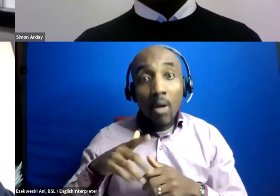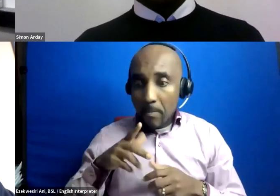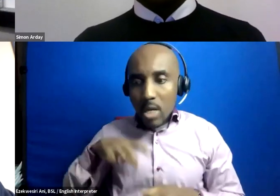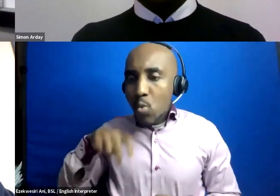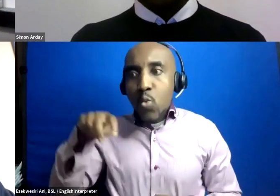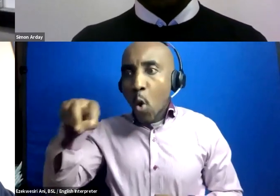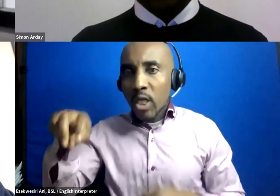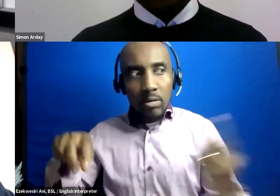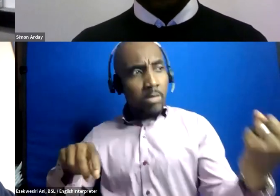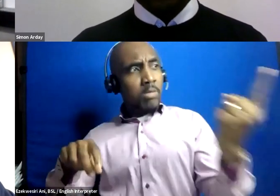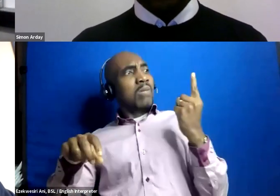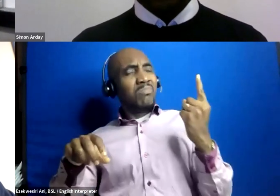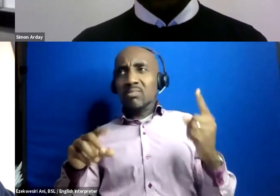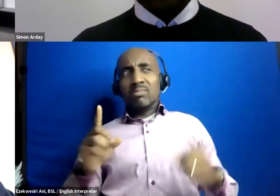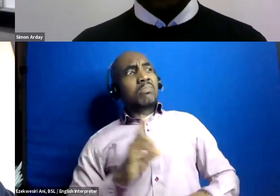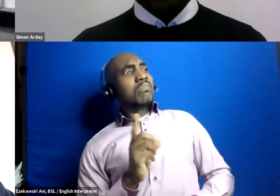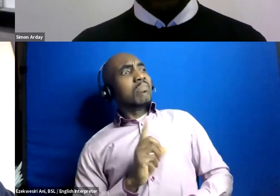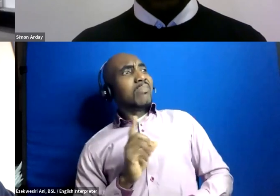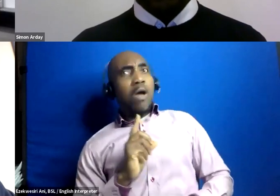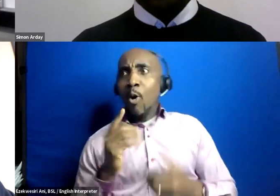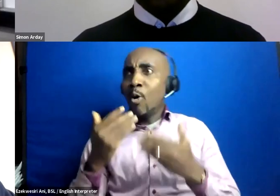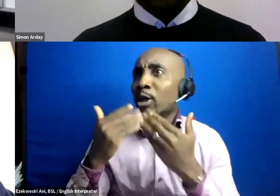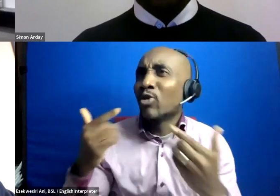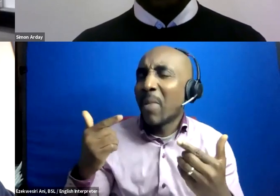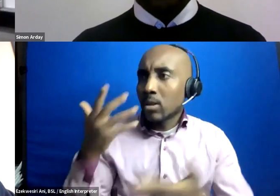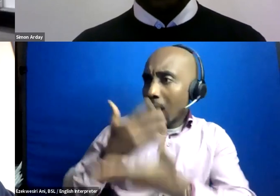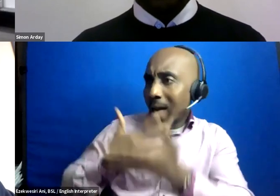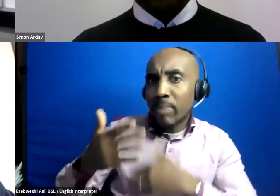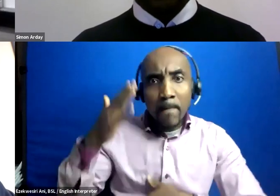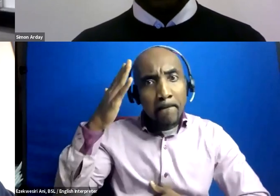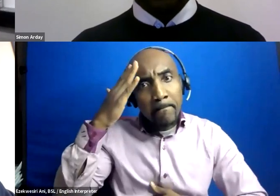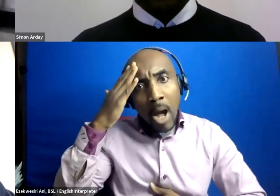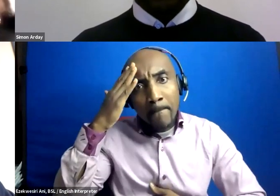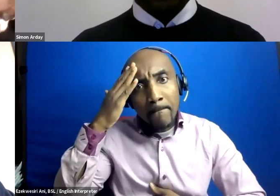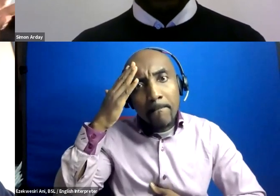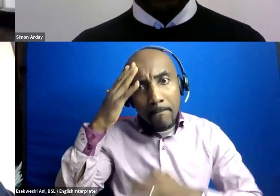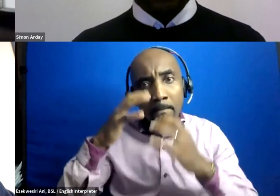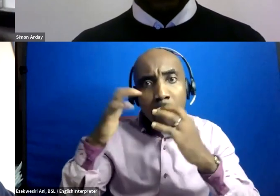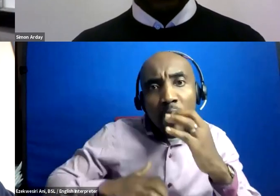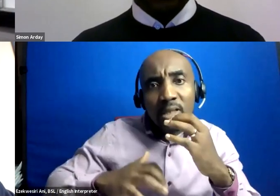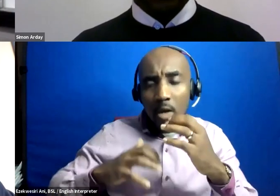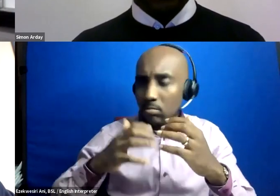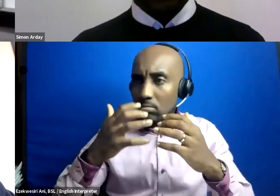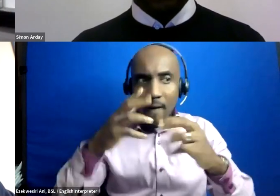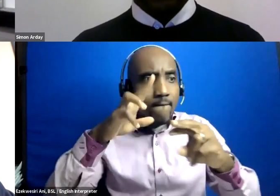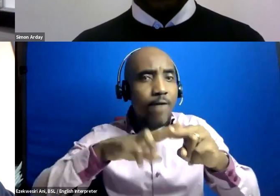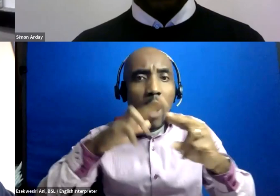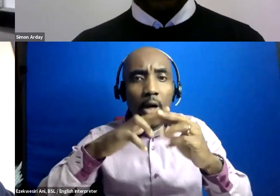hand, just to tell me about their mum that had a breakdown, or tell me about their fathers who'd had a breakdown,